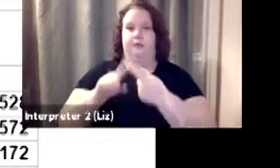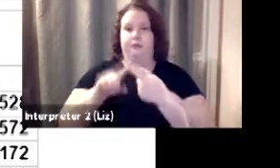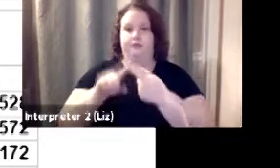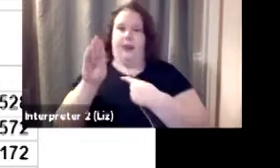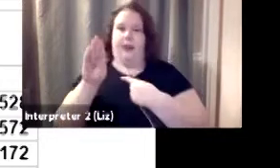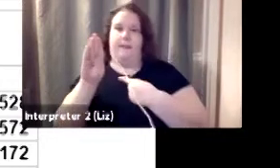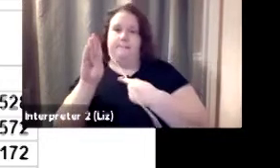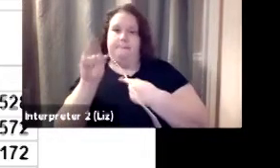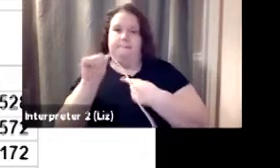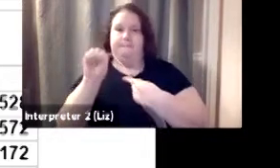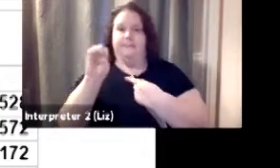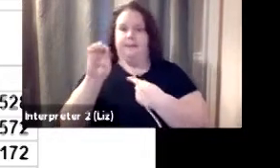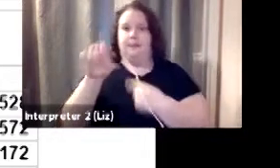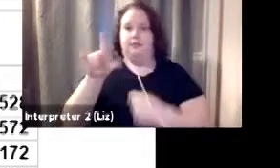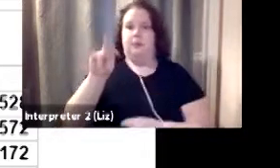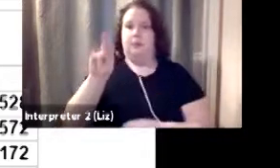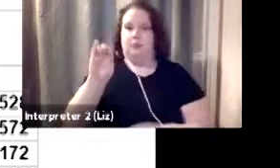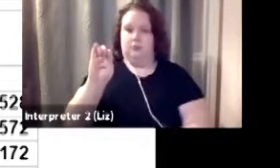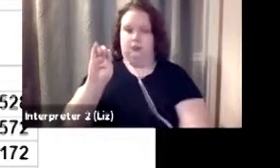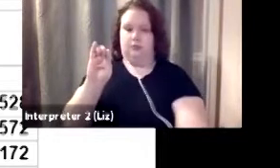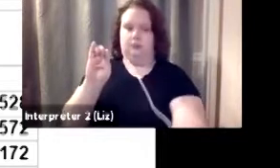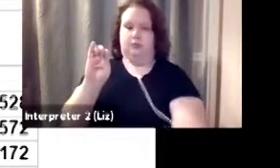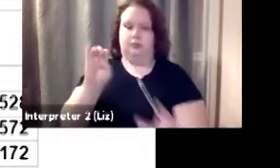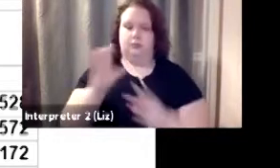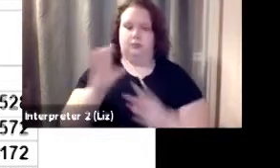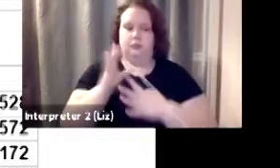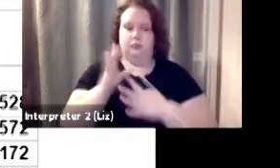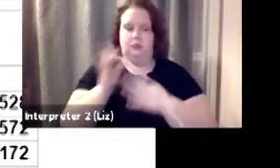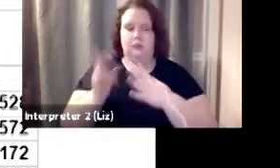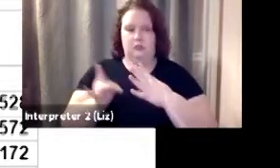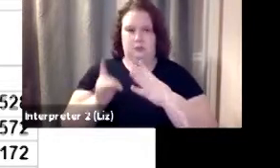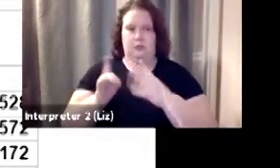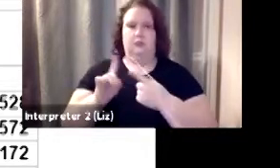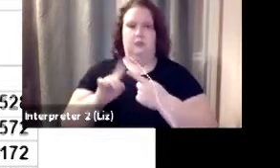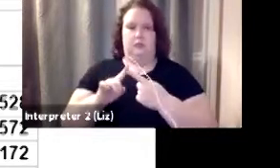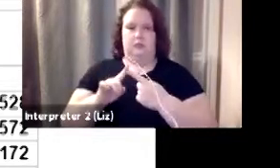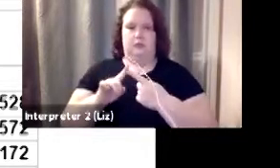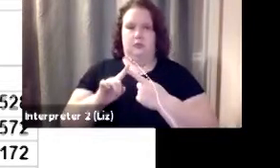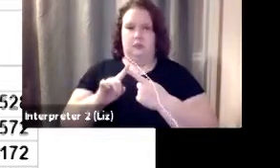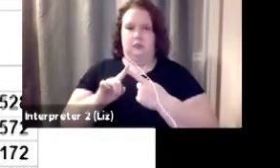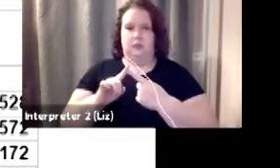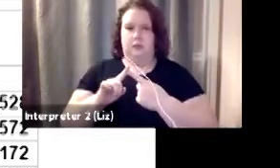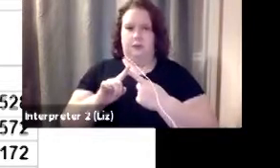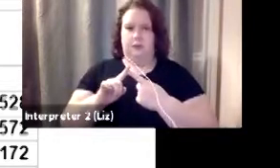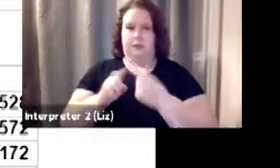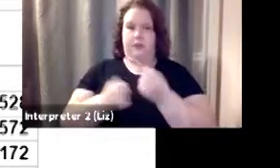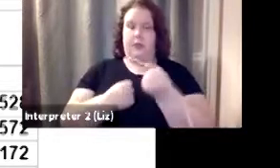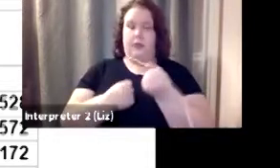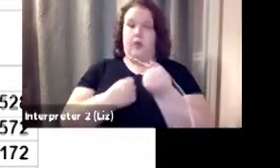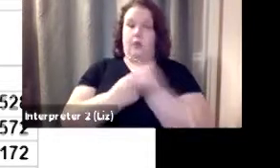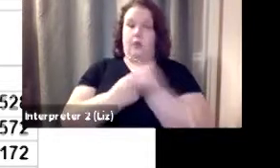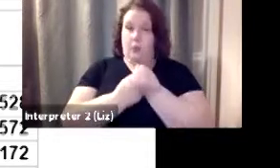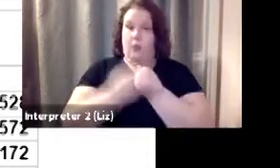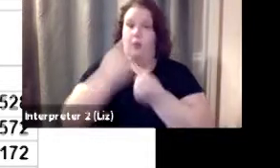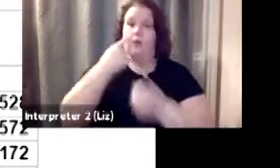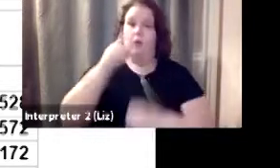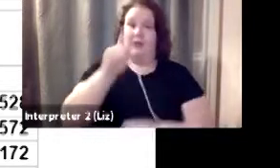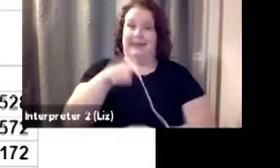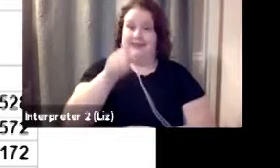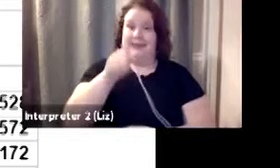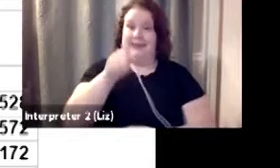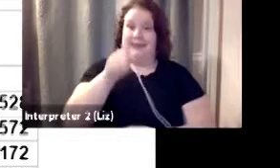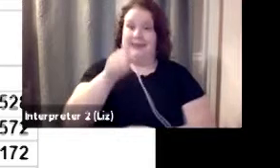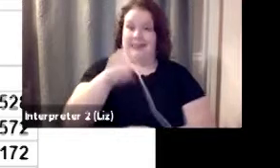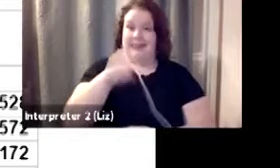just like we have previously, uh, addressing those facility condition assessment needs, uh, that we're not necessarily addressing, uh,